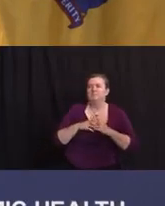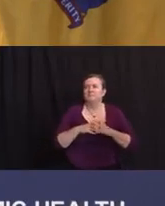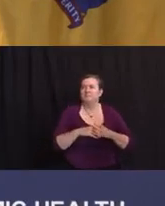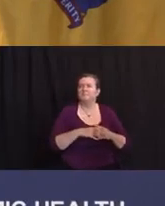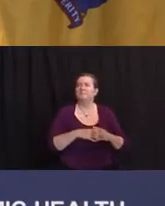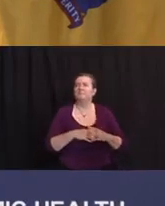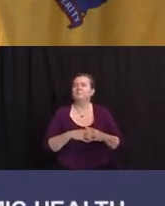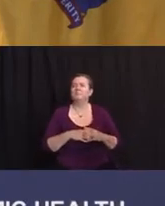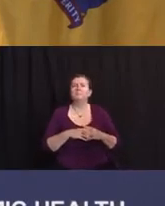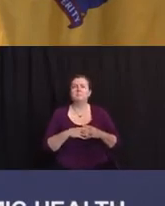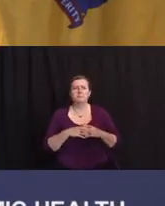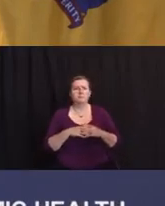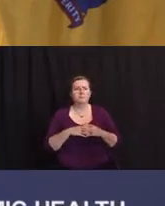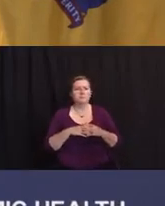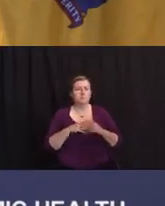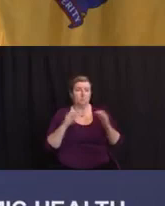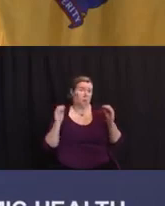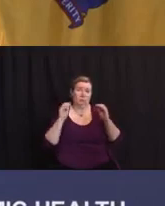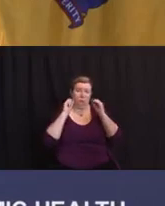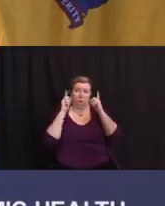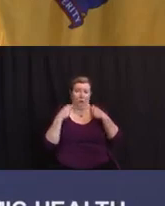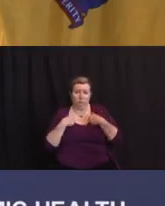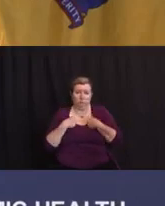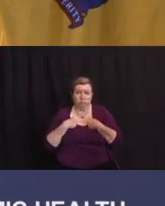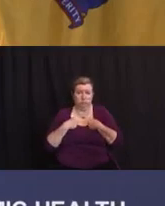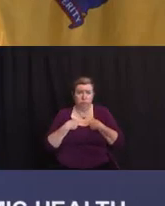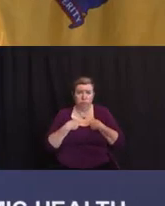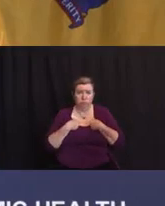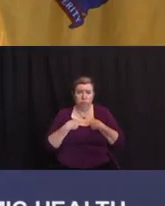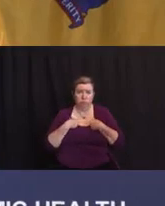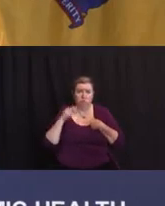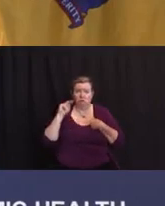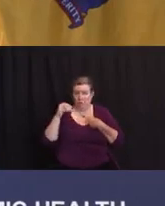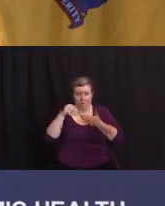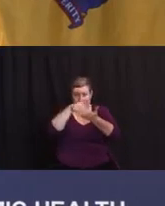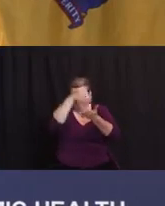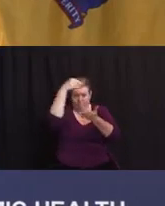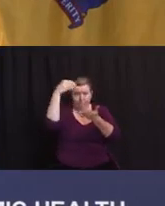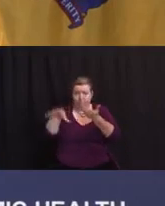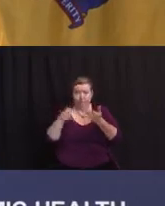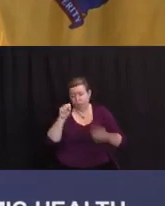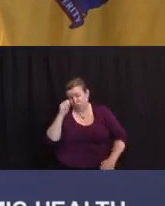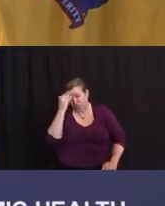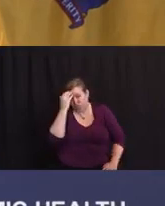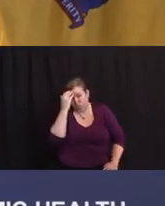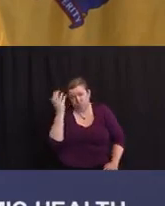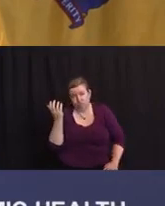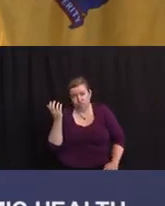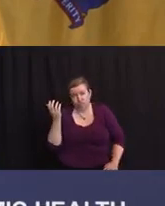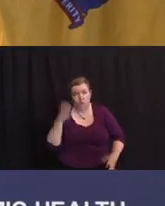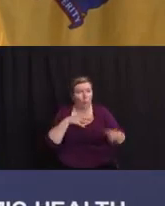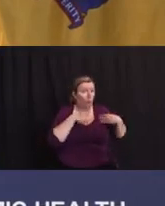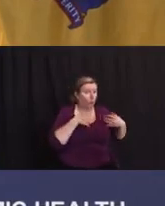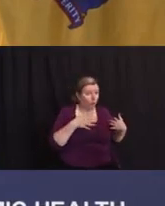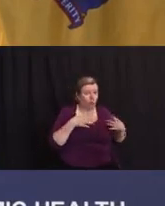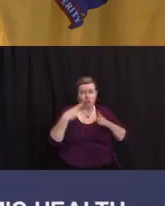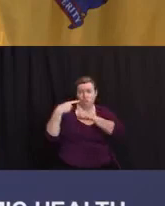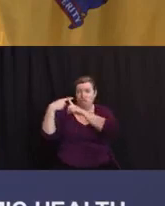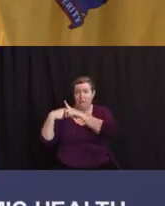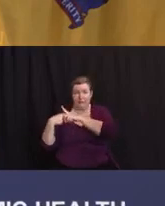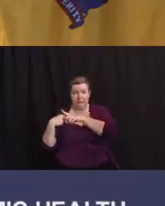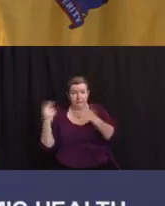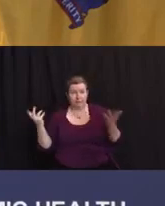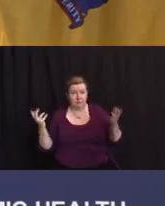This is no surprise. New Jersey is one of the most expensive housing markets, rental or ownership, in the United States. We inherited an